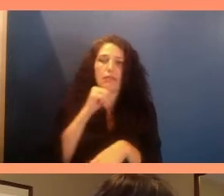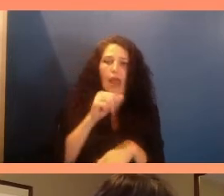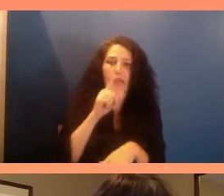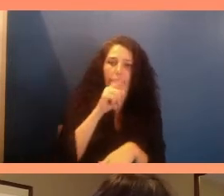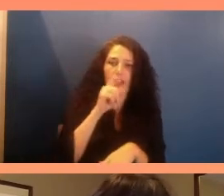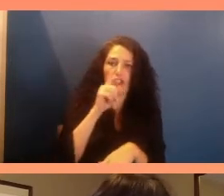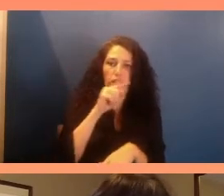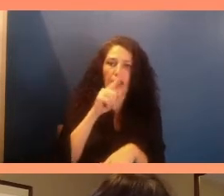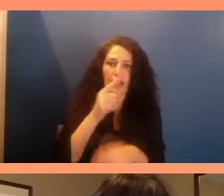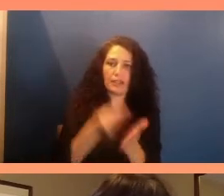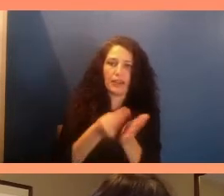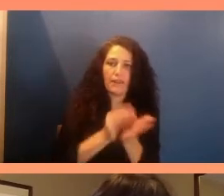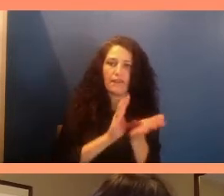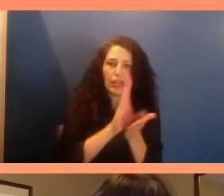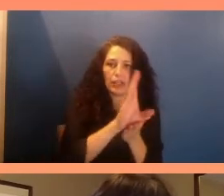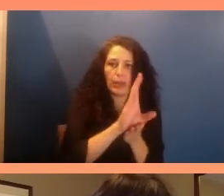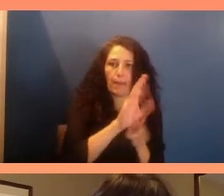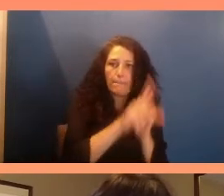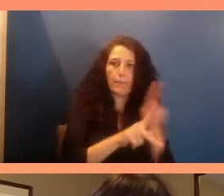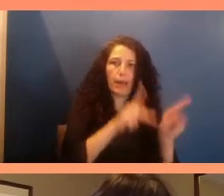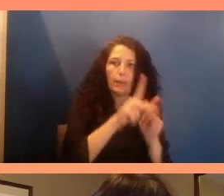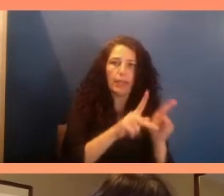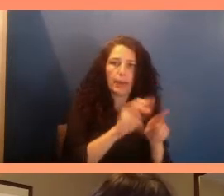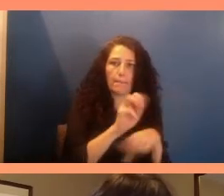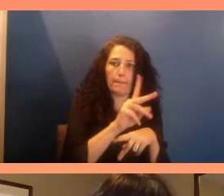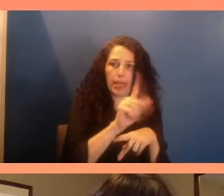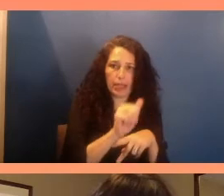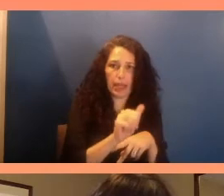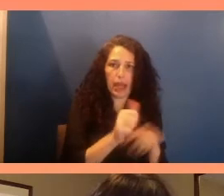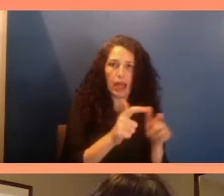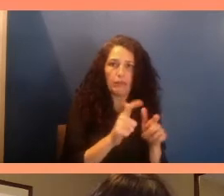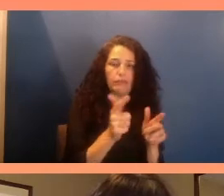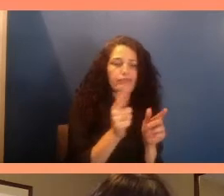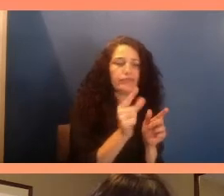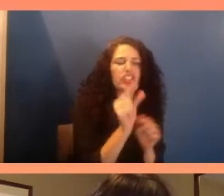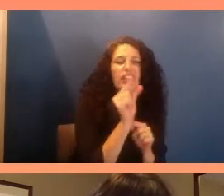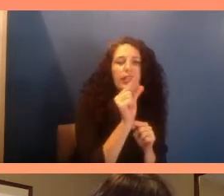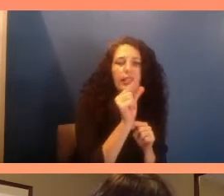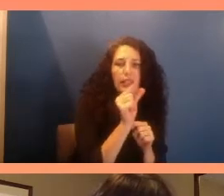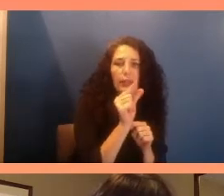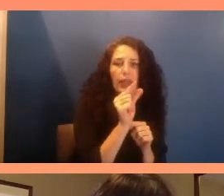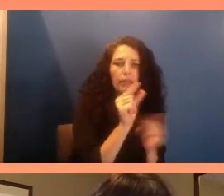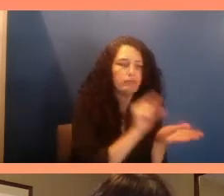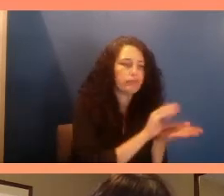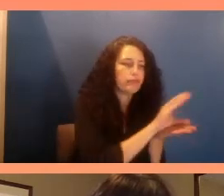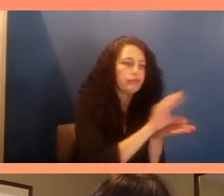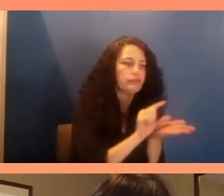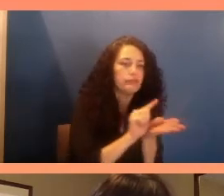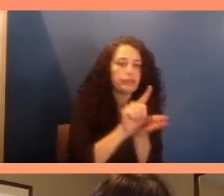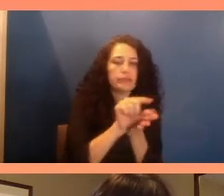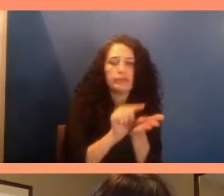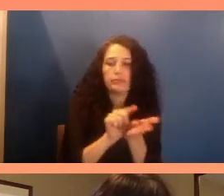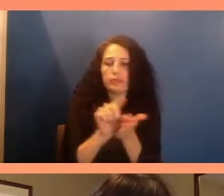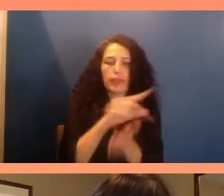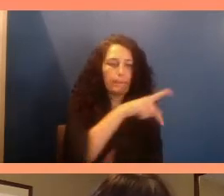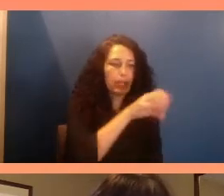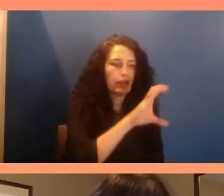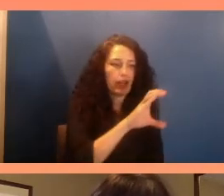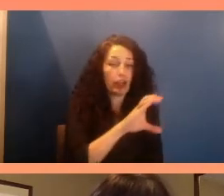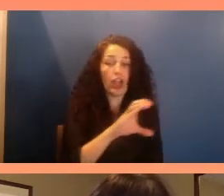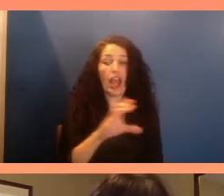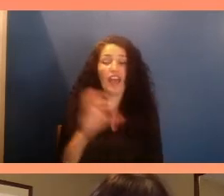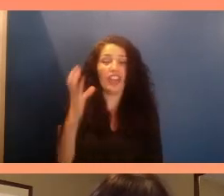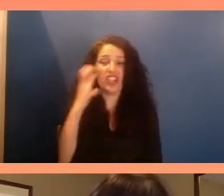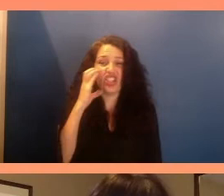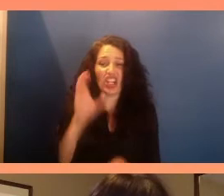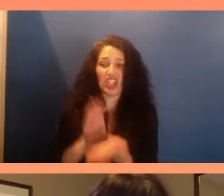a small piece of it goes to these great independents, right, who have tons of people of color. And then very large pieces of it go to single